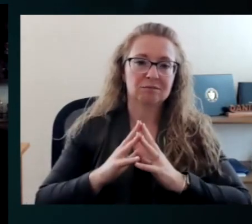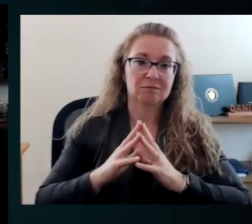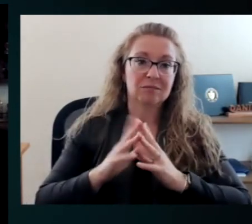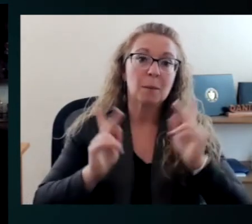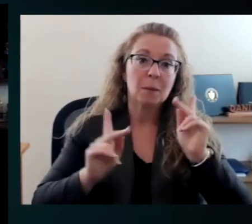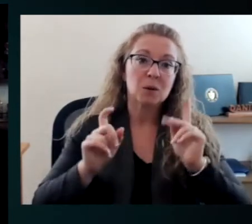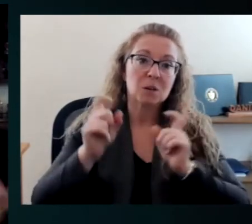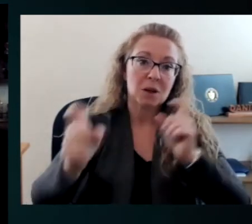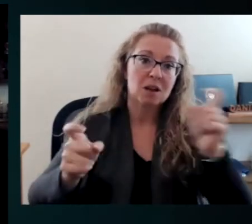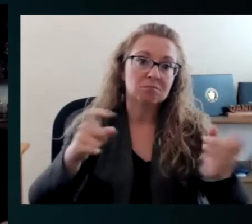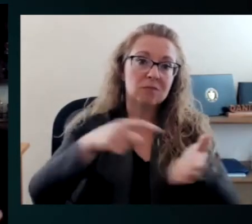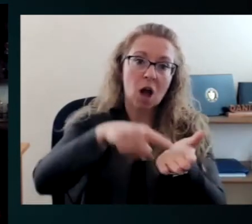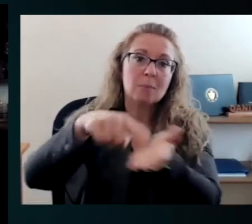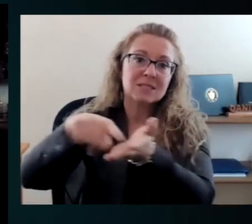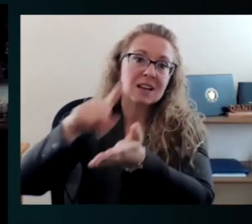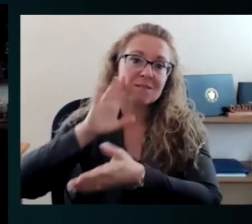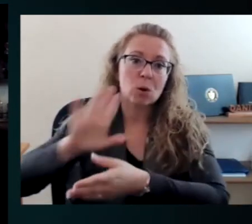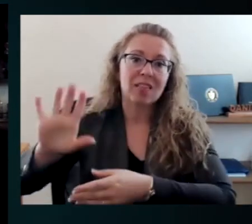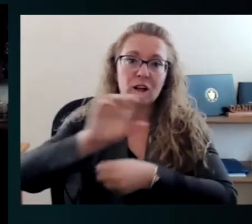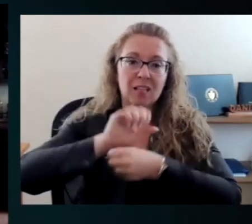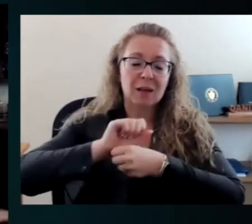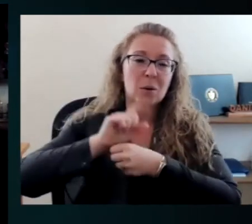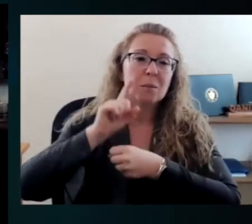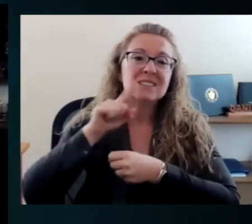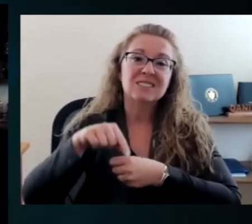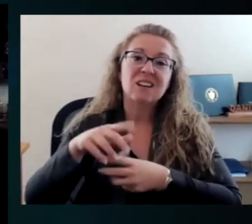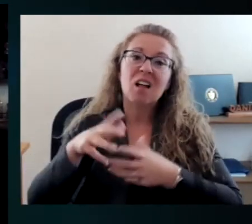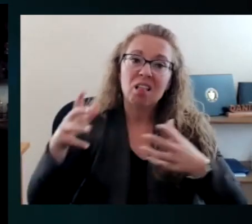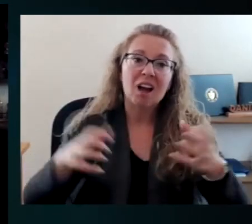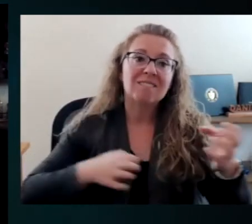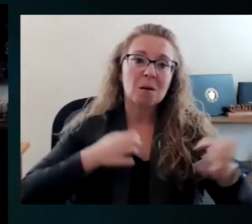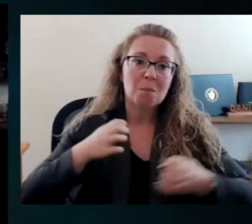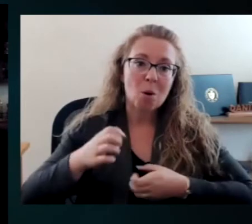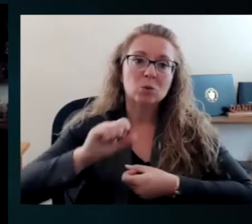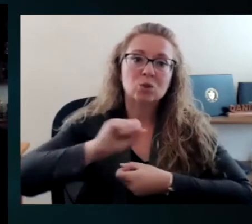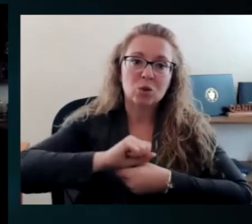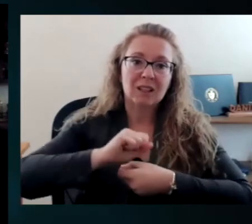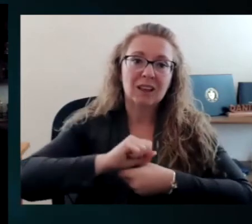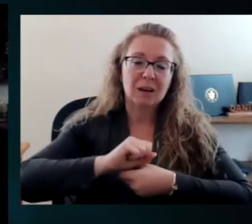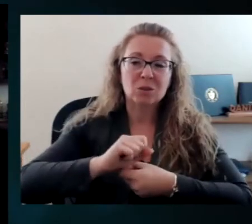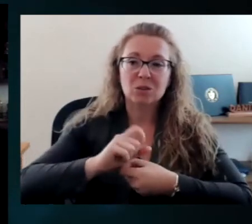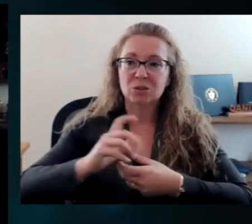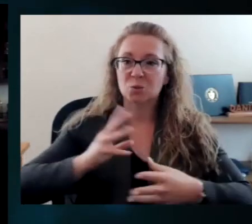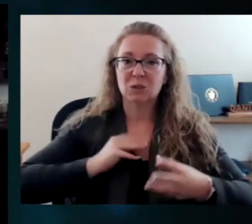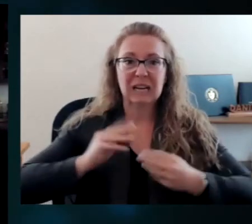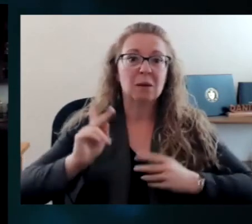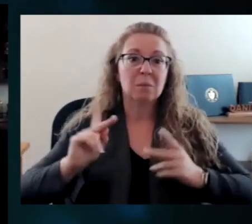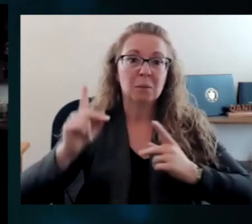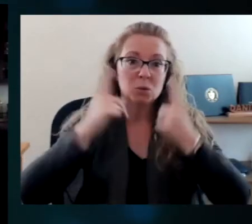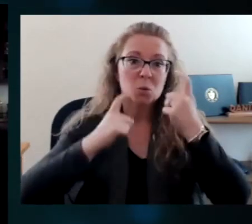that labor, because it's a lot of emotional labor too, to like field those kinds of questions.